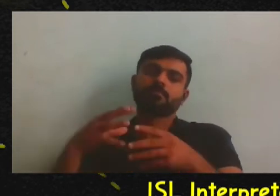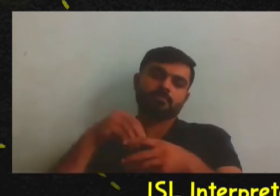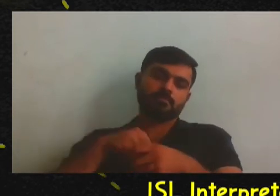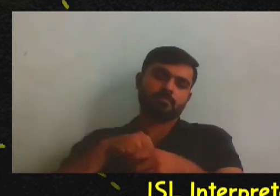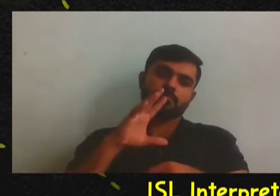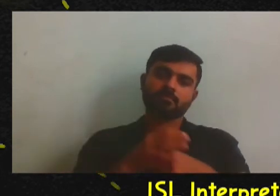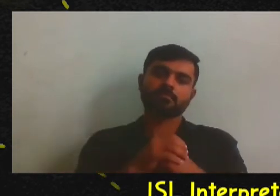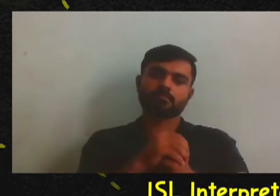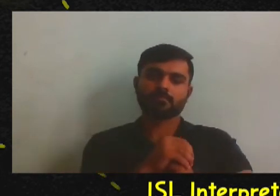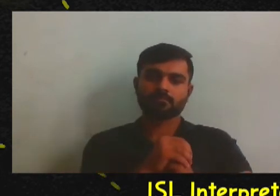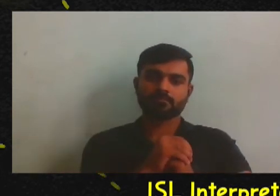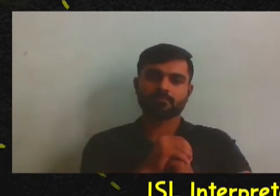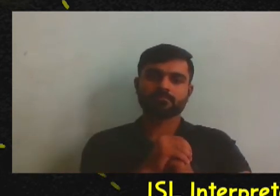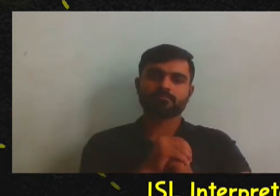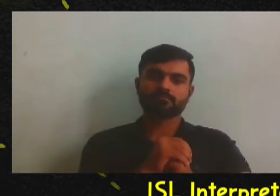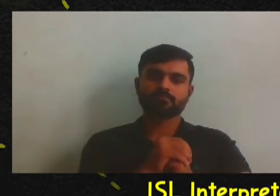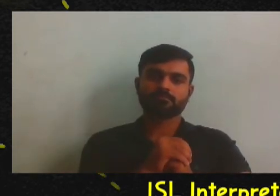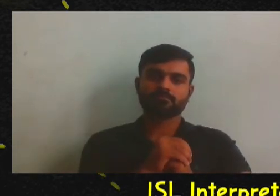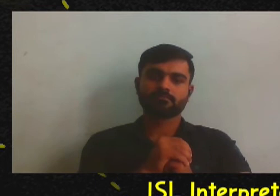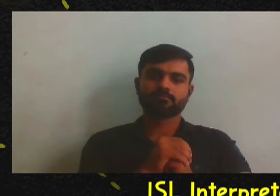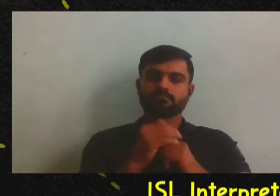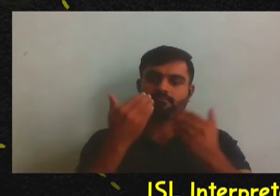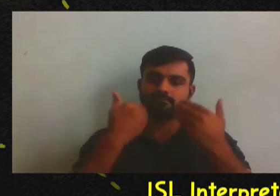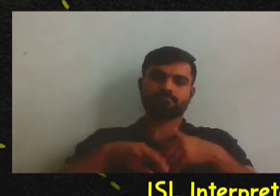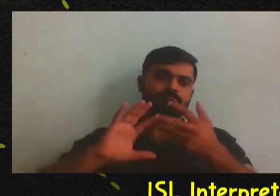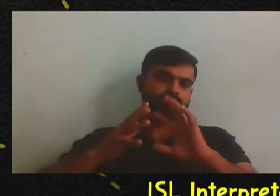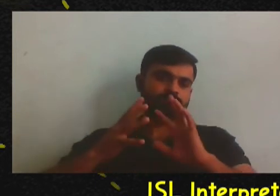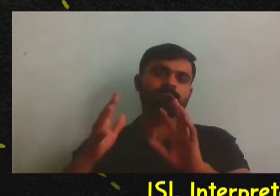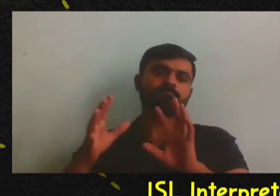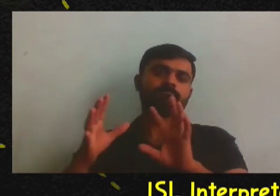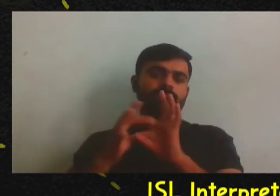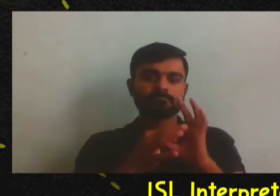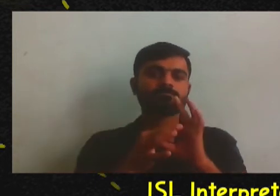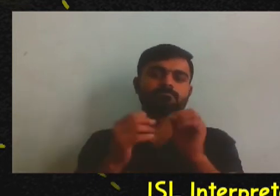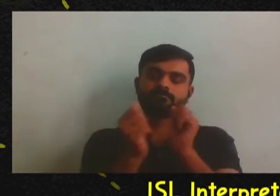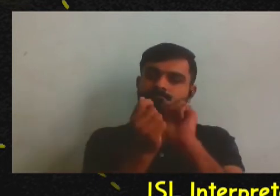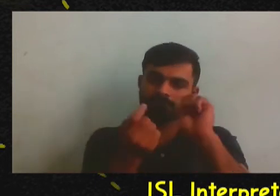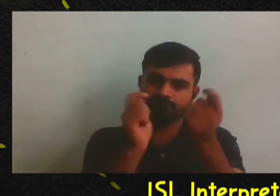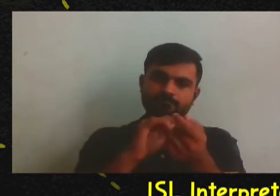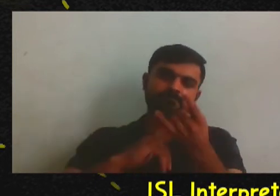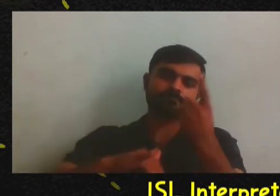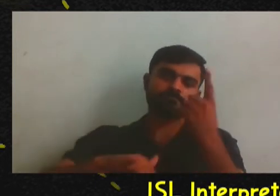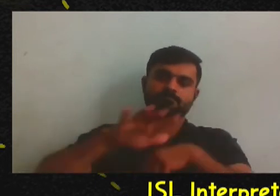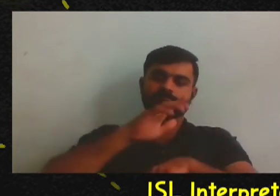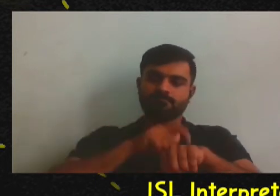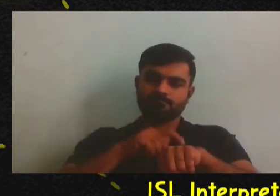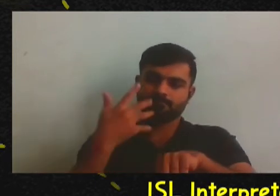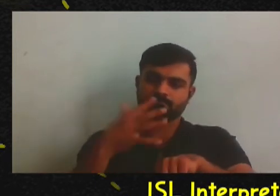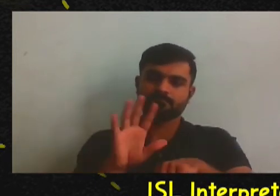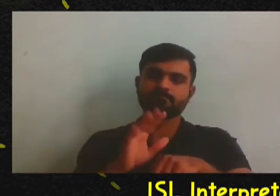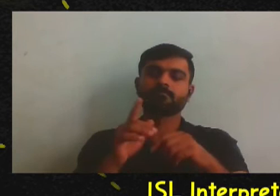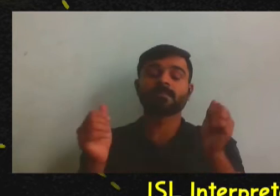within an AI or a machine. But again, this could change according to our times, but